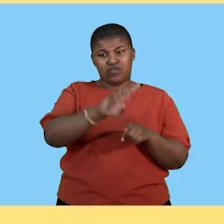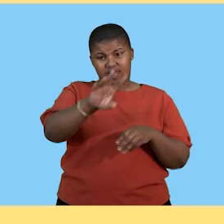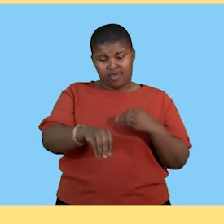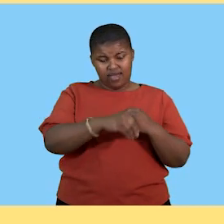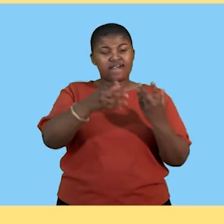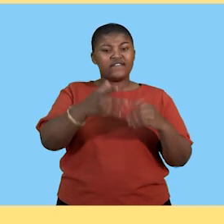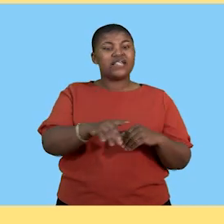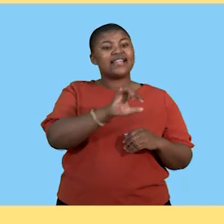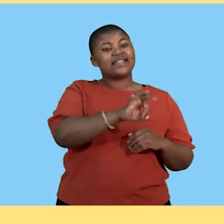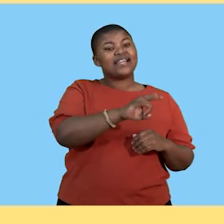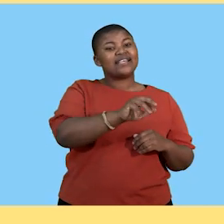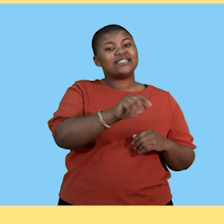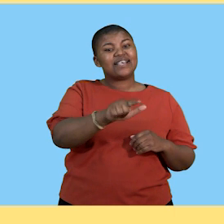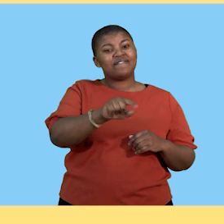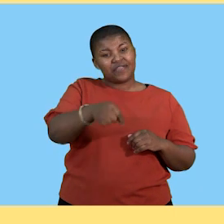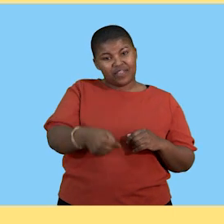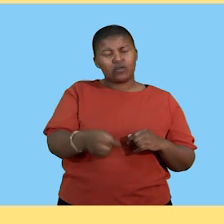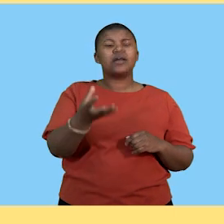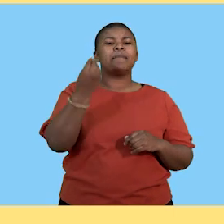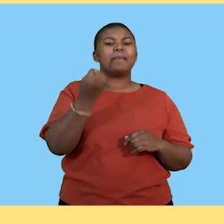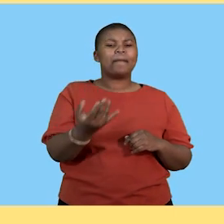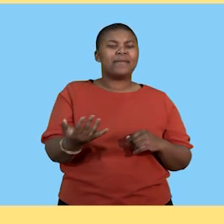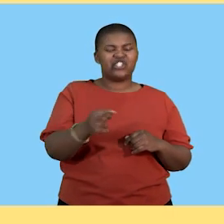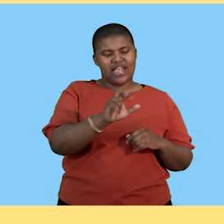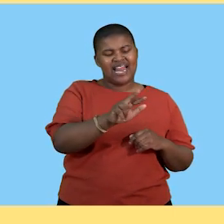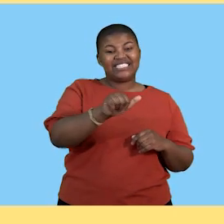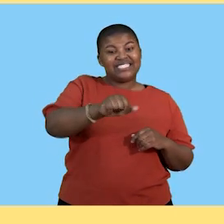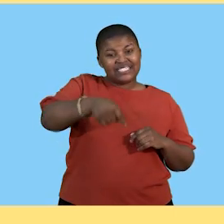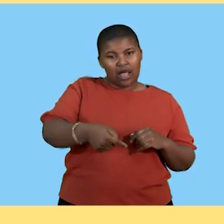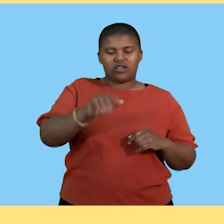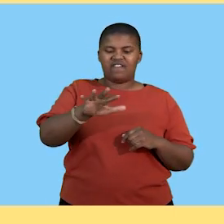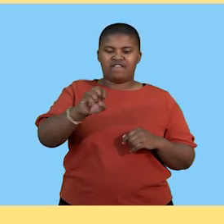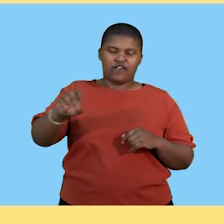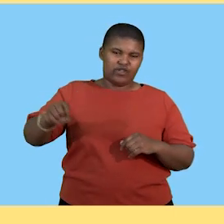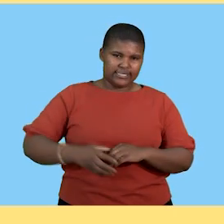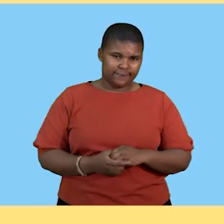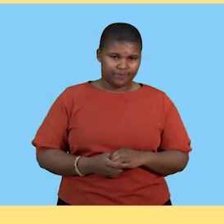49,500 plus your additions, which is 37,000. So it gives you